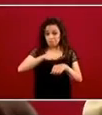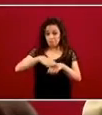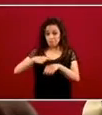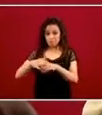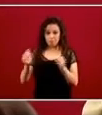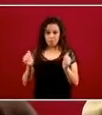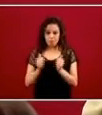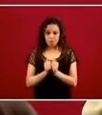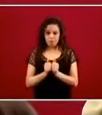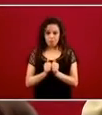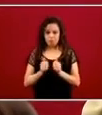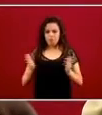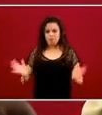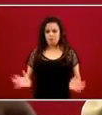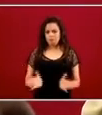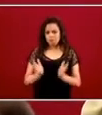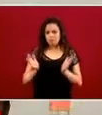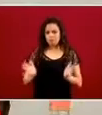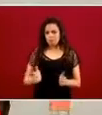great message